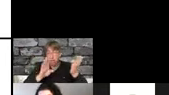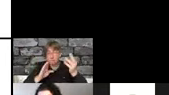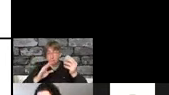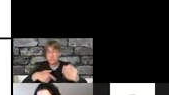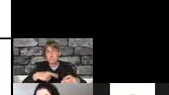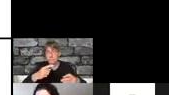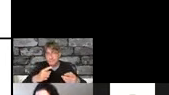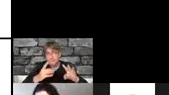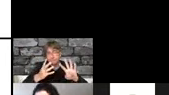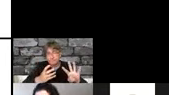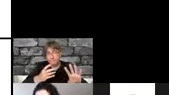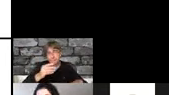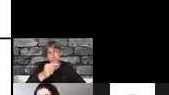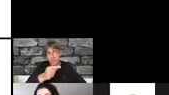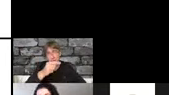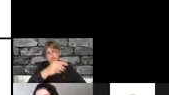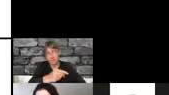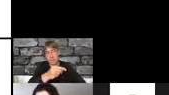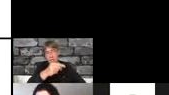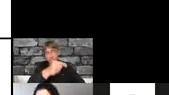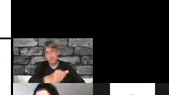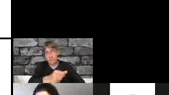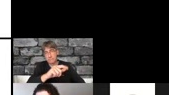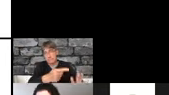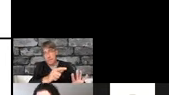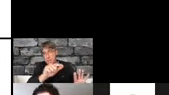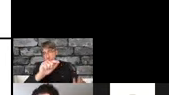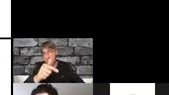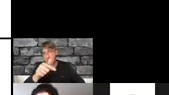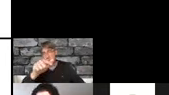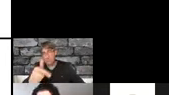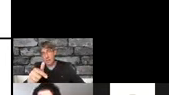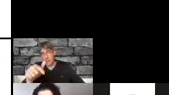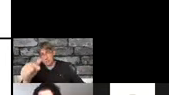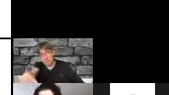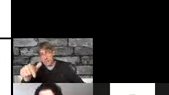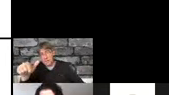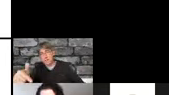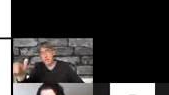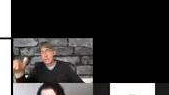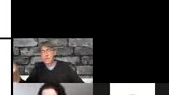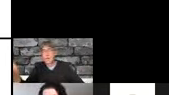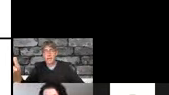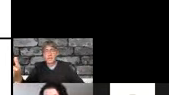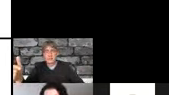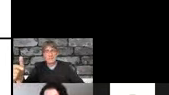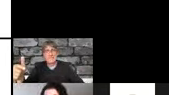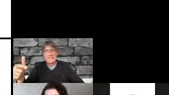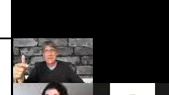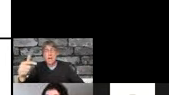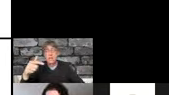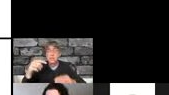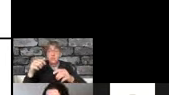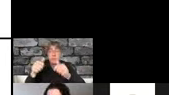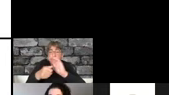either tapping or paying in cash. And each person is standing there. This happens to be, looks like a sheltered covering, so no one's